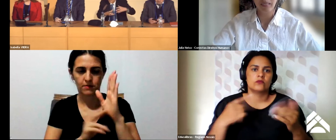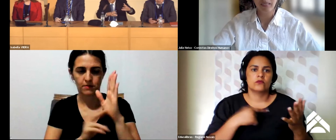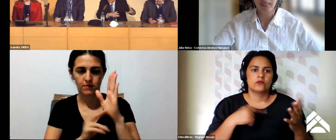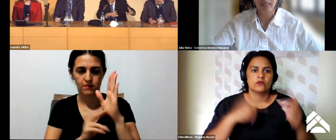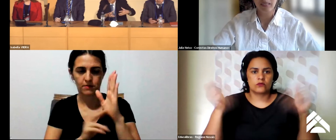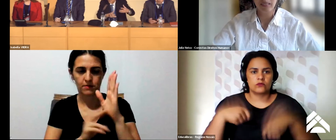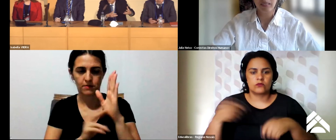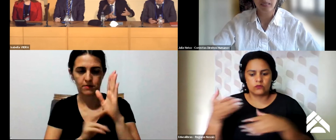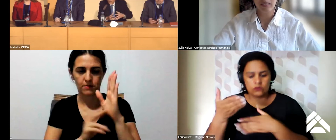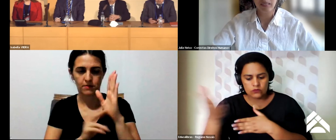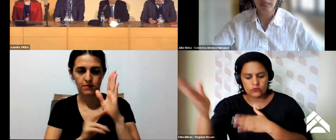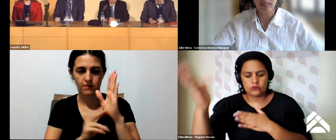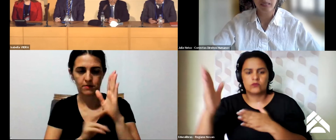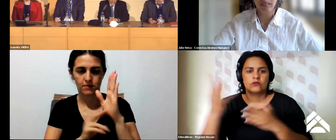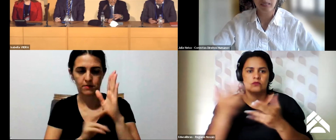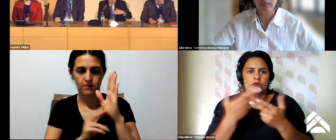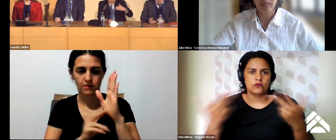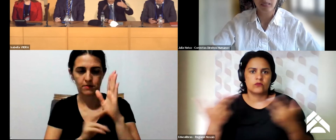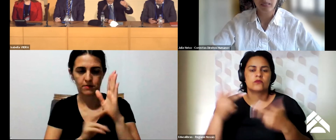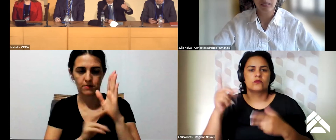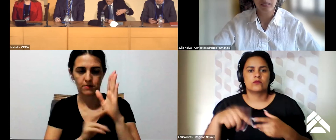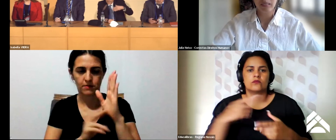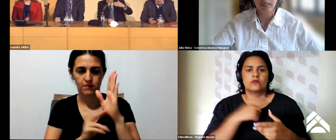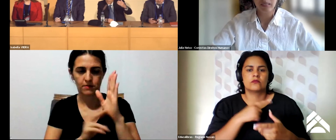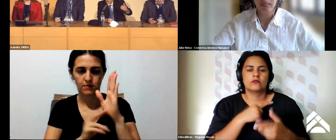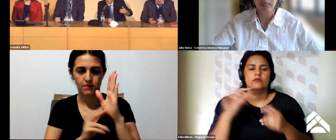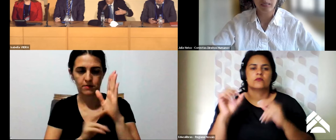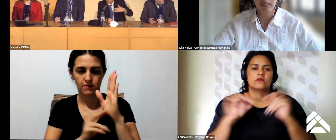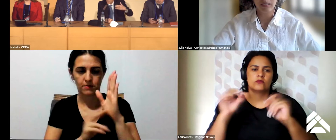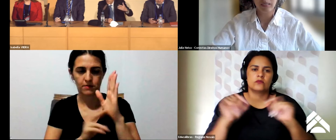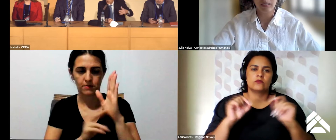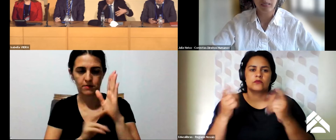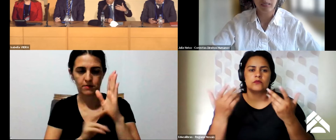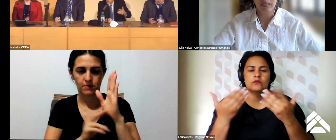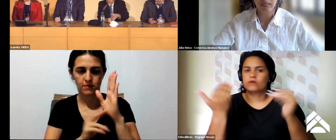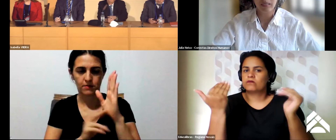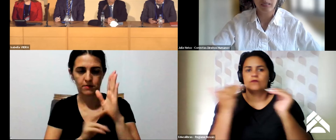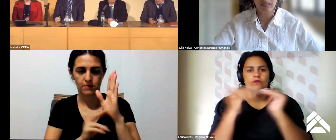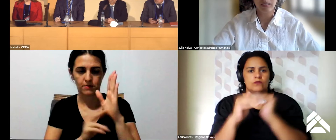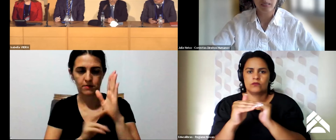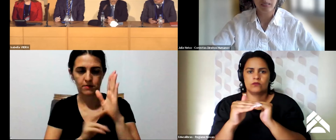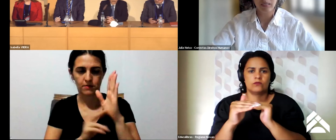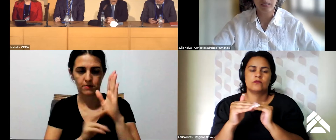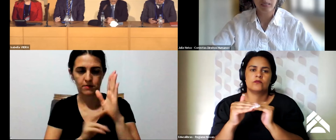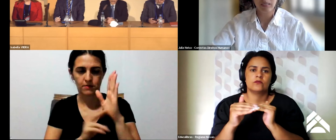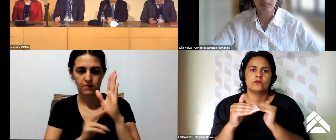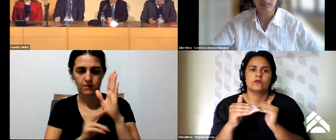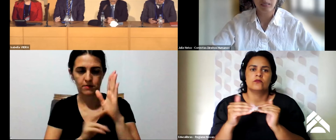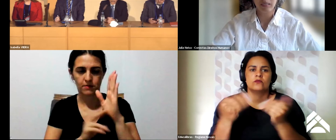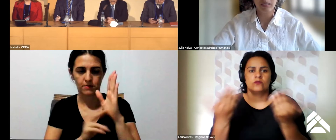And then in the end, there are, if you talk about the instruments, I think the main